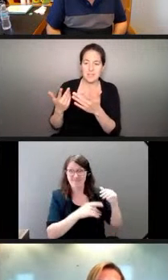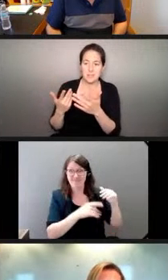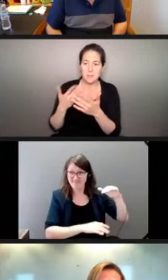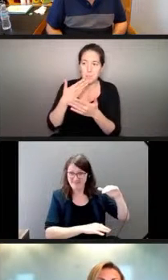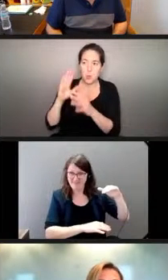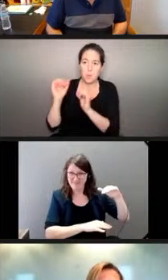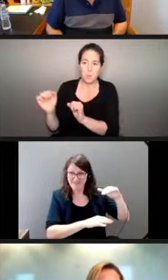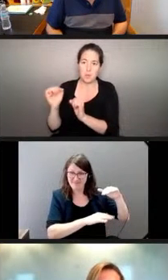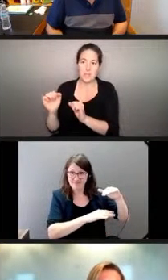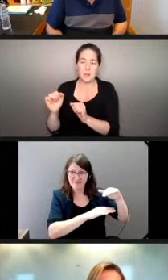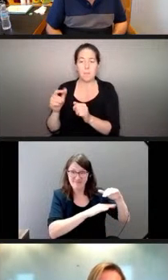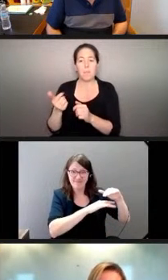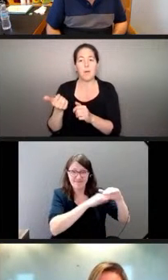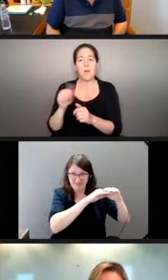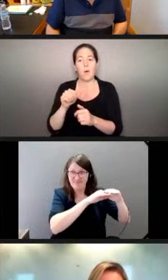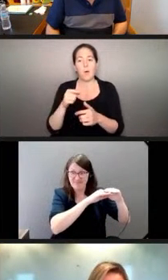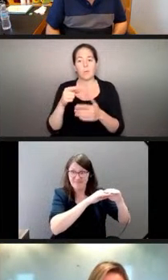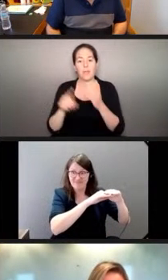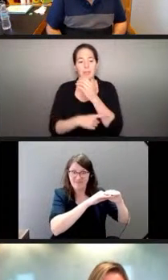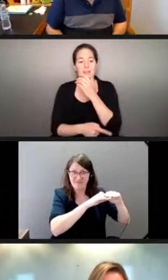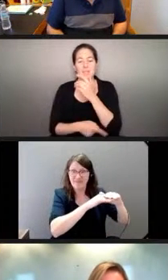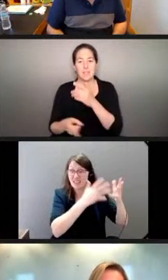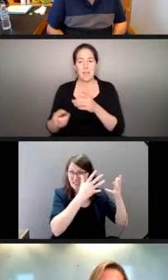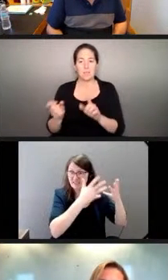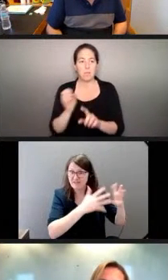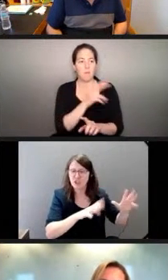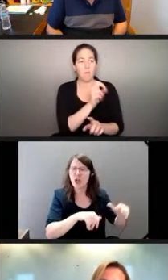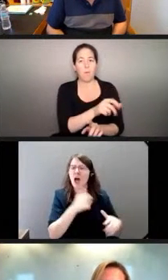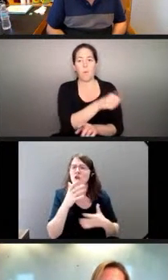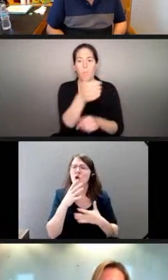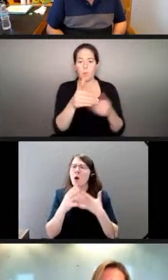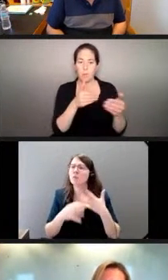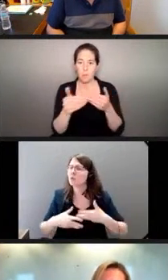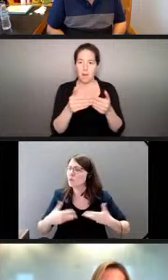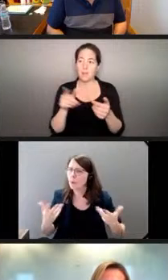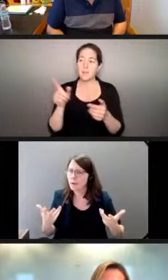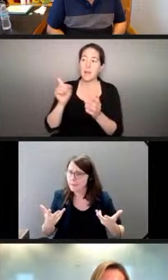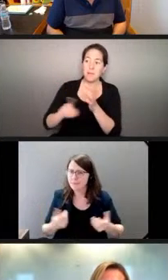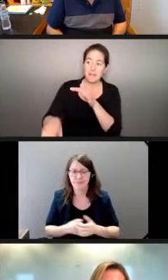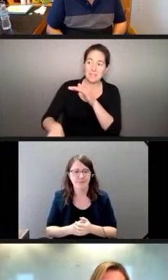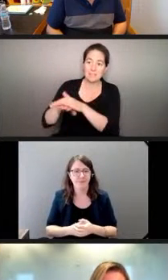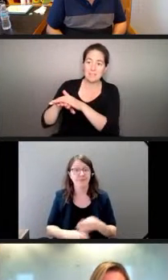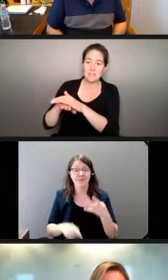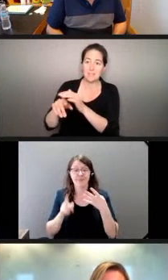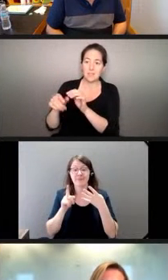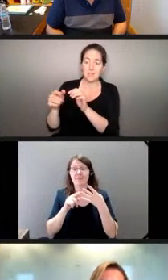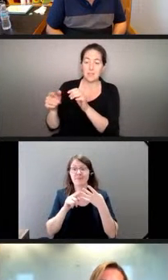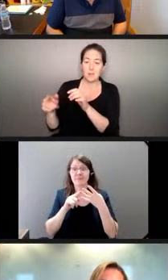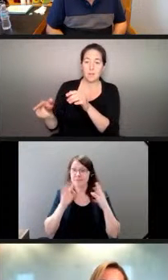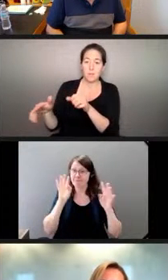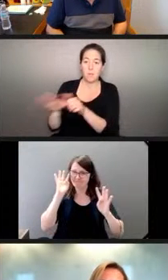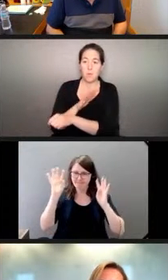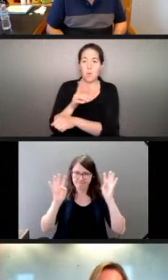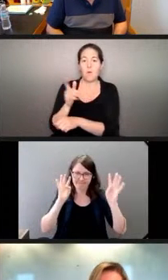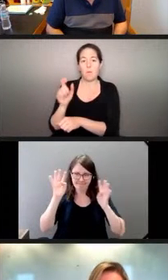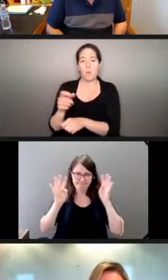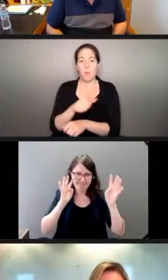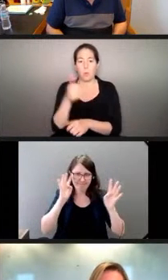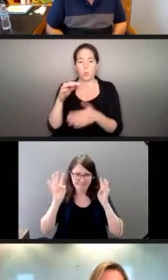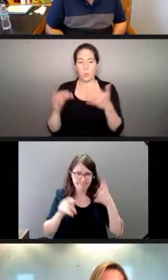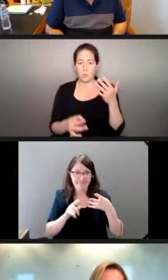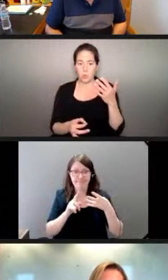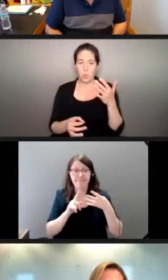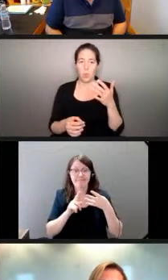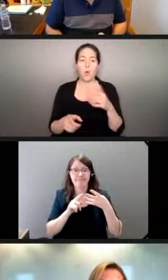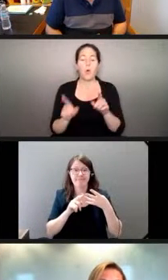trail, or once trail road has reached capacity. We also have a category on innovation, which includes an option